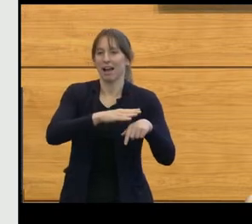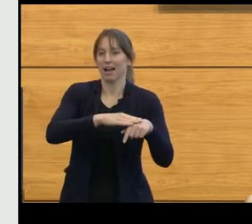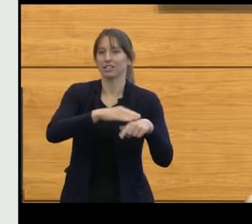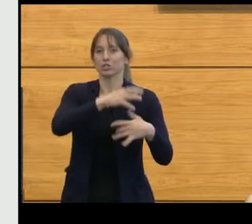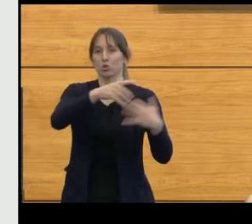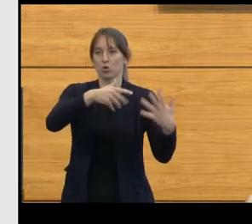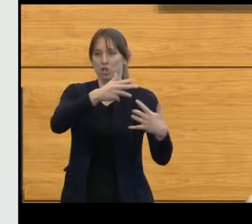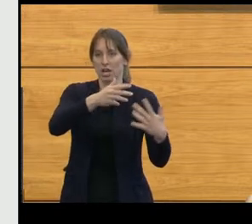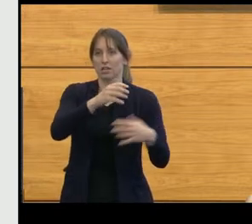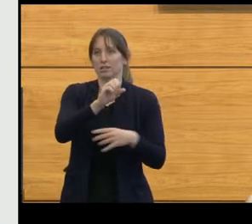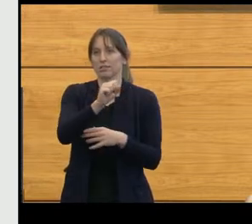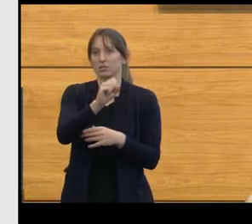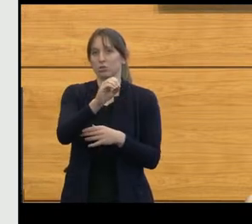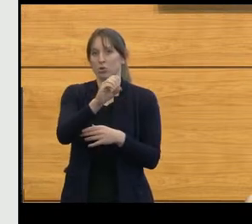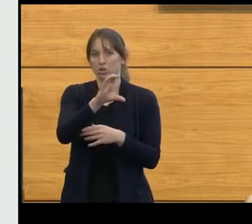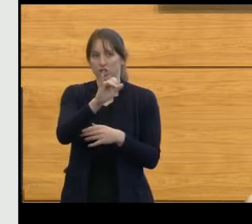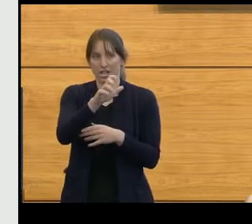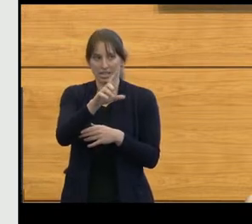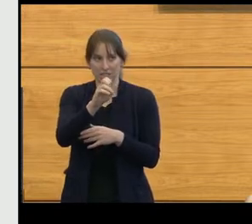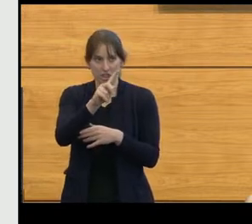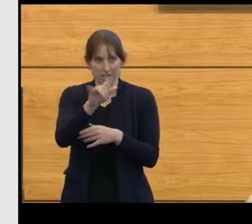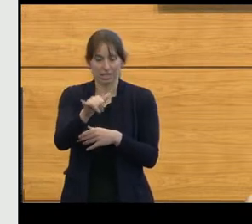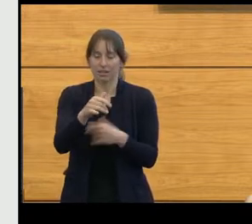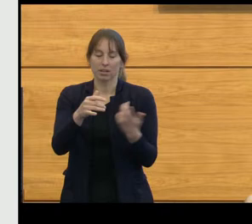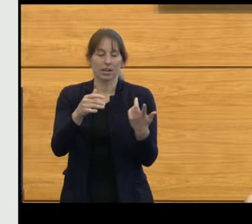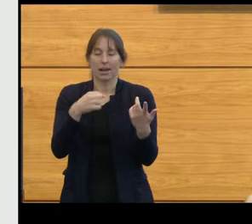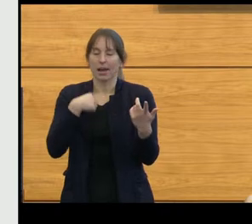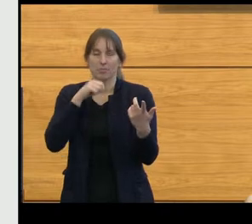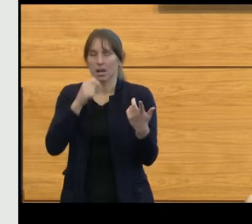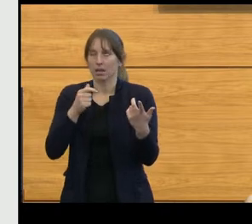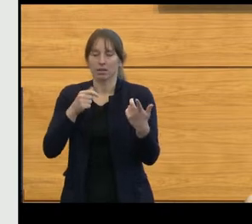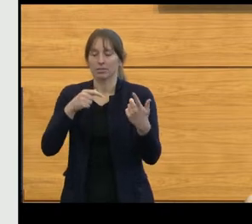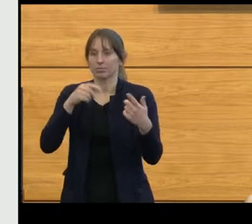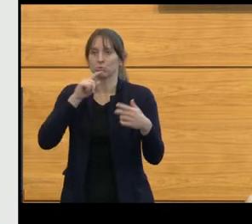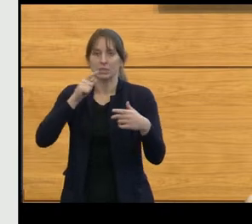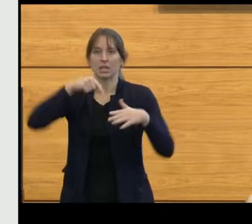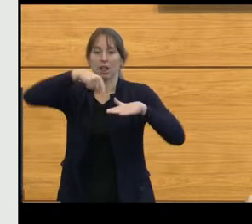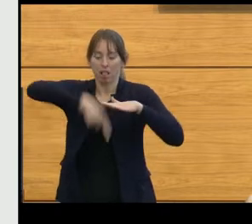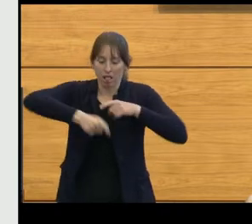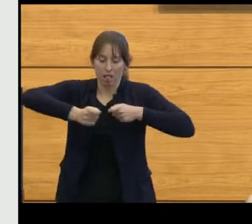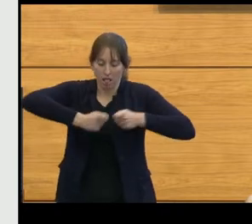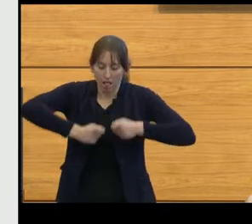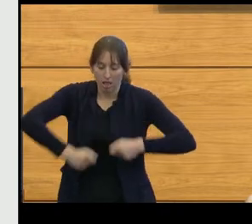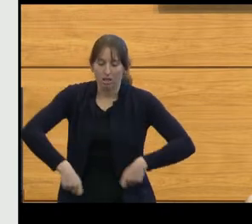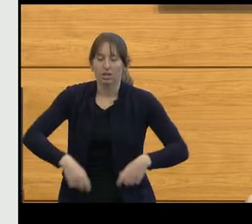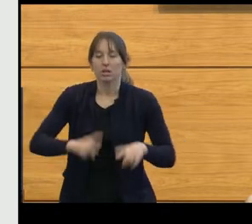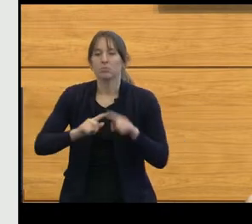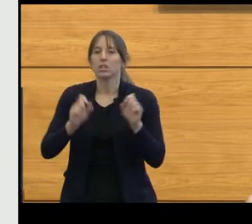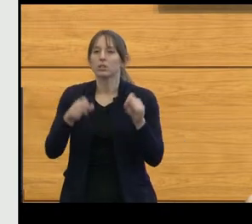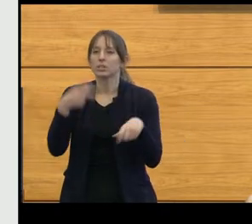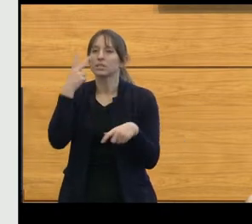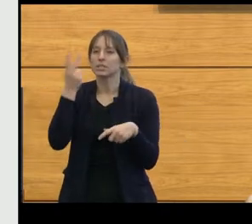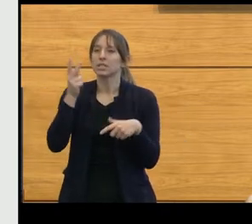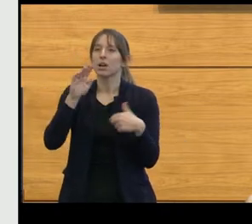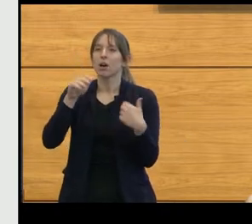at molecular subgrouping. I'm not going to go into all of the details here, but you can clearly see that these